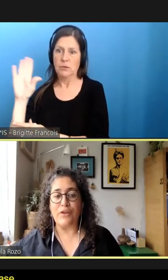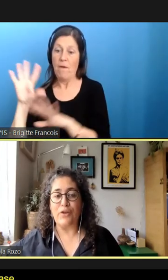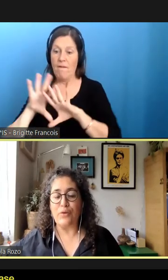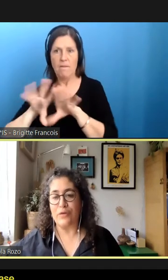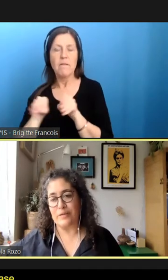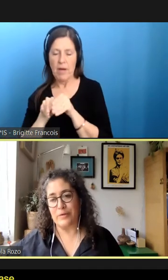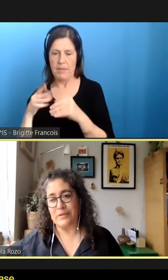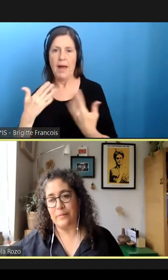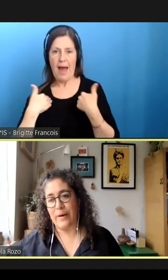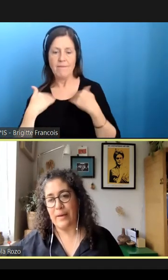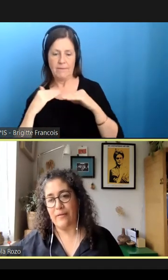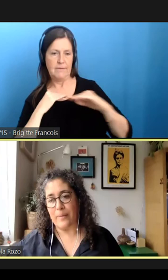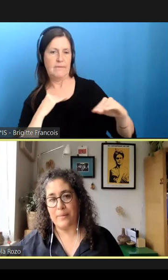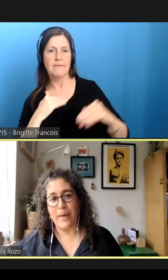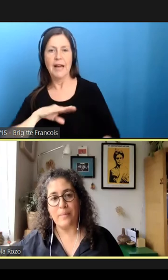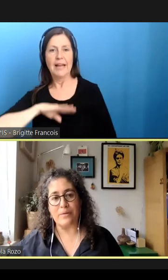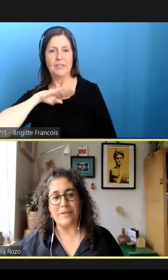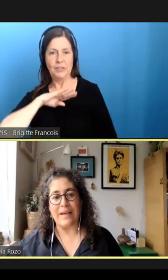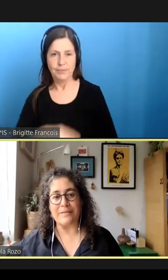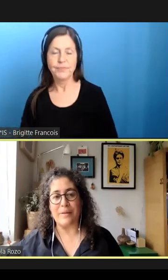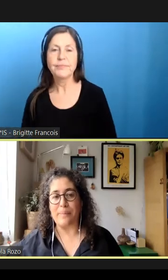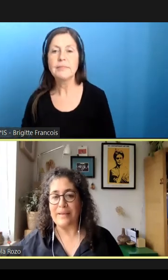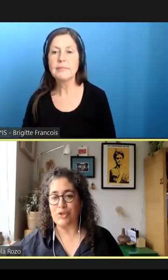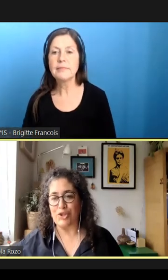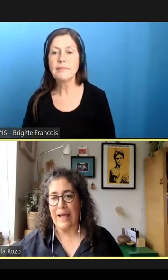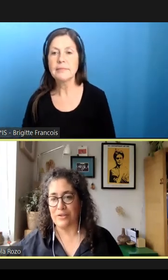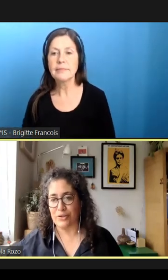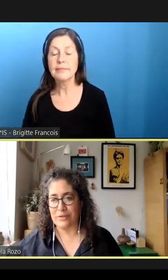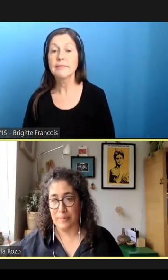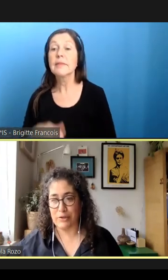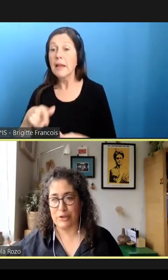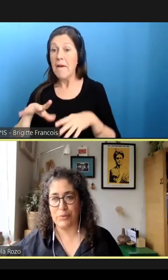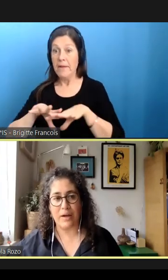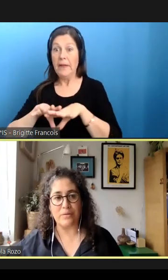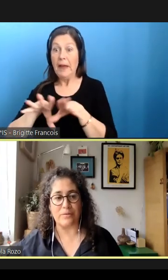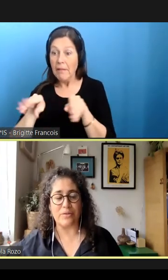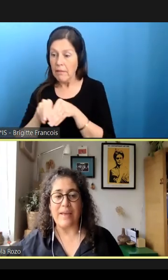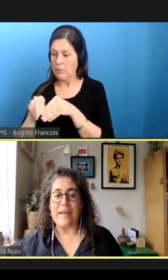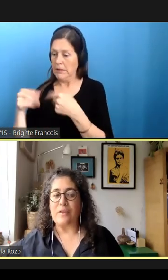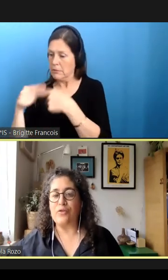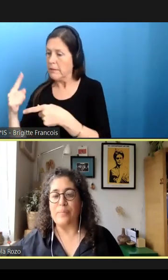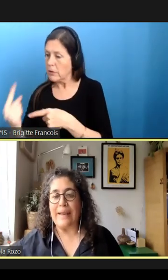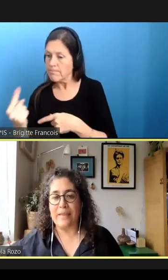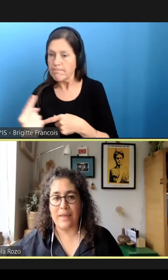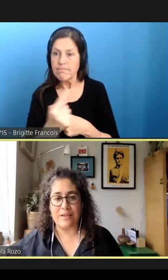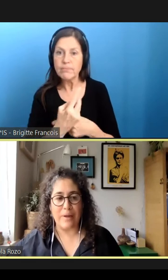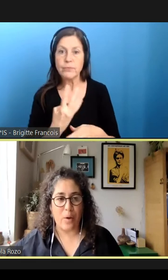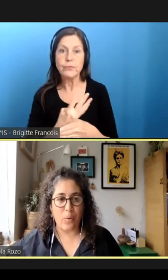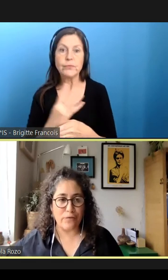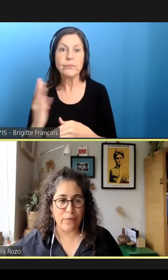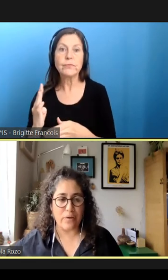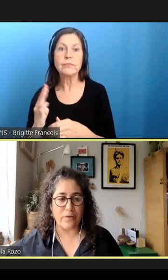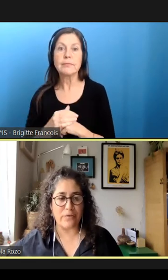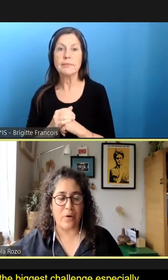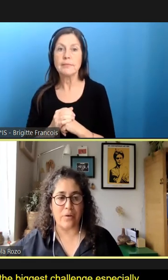Again, youth is perceived by family members as the biggest challenge, especially to adults, due to many things. And I